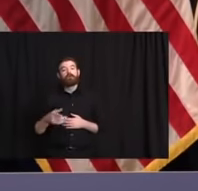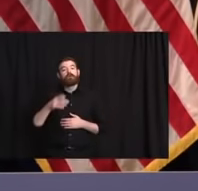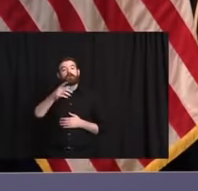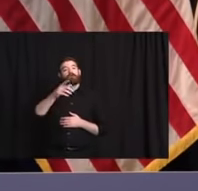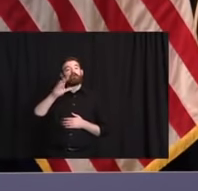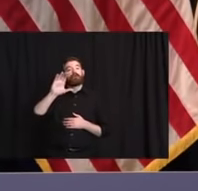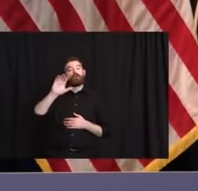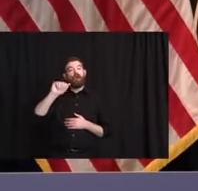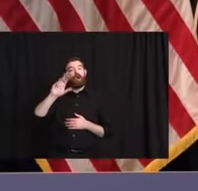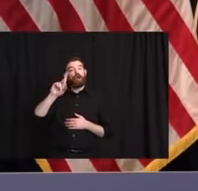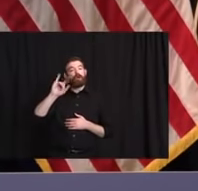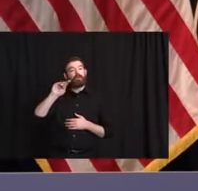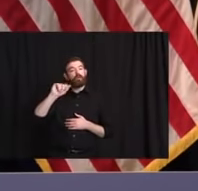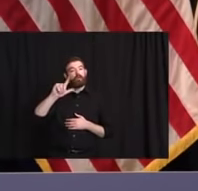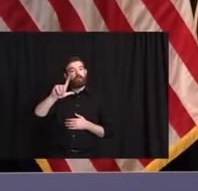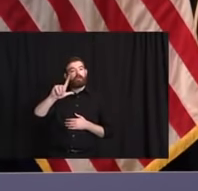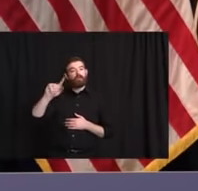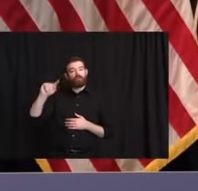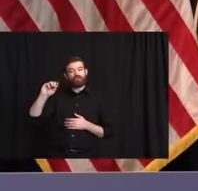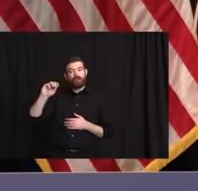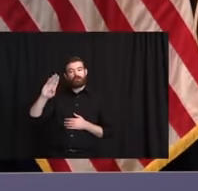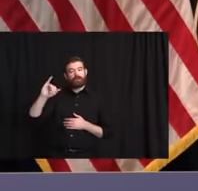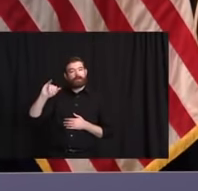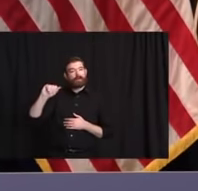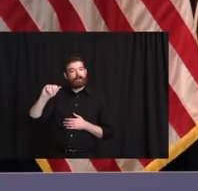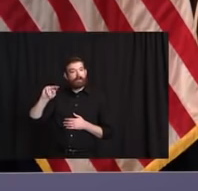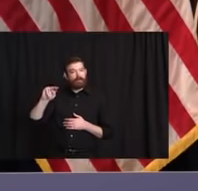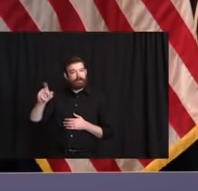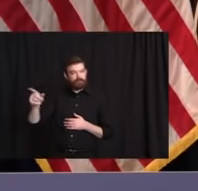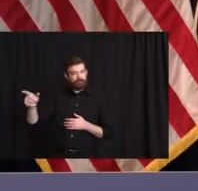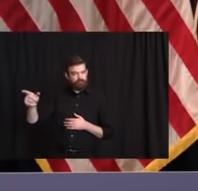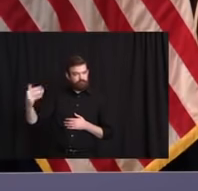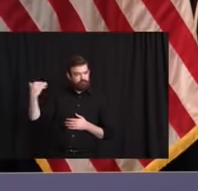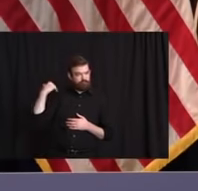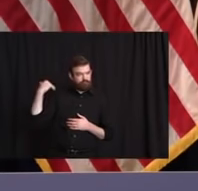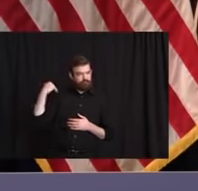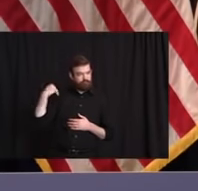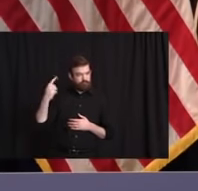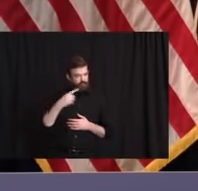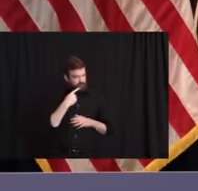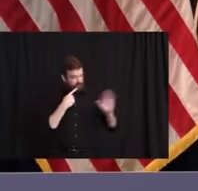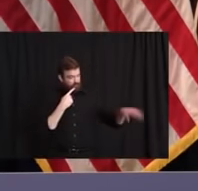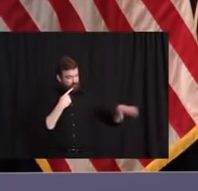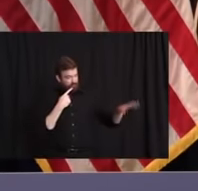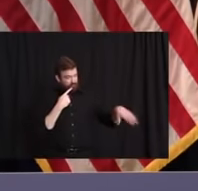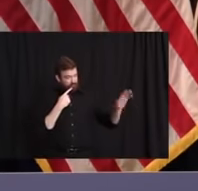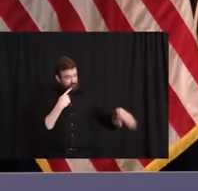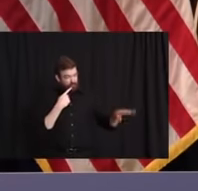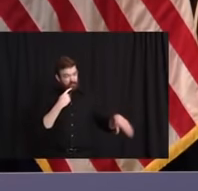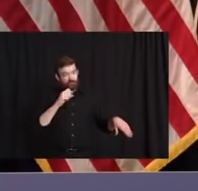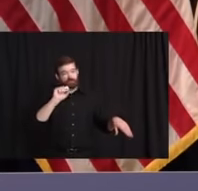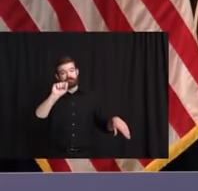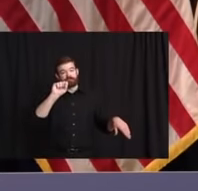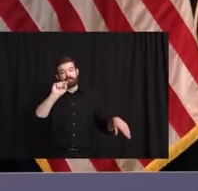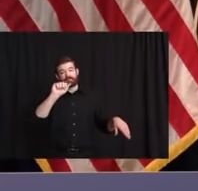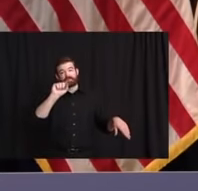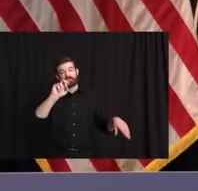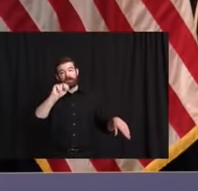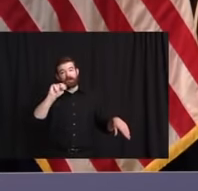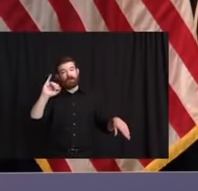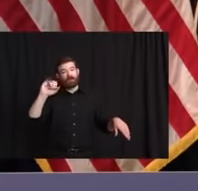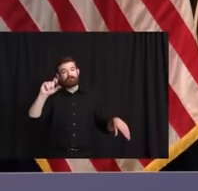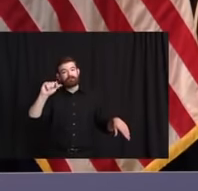now a couple of months old, I think I've said this here. You had a couple of outbreaks, I think it was in Staten Island, because of the very act of